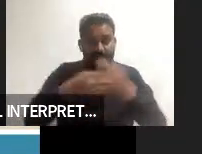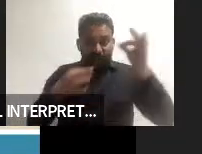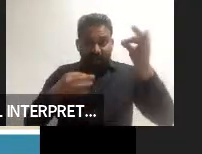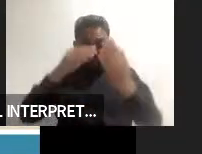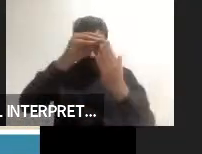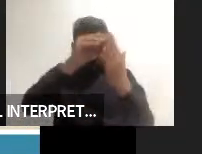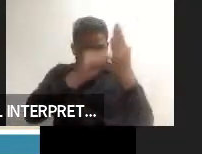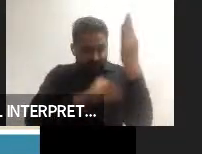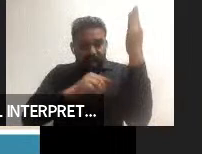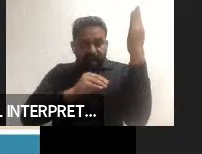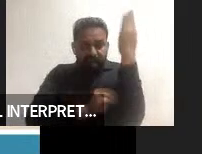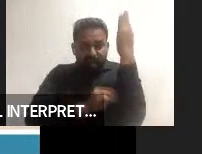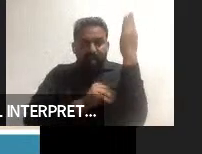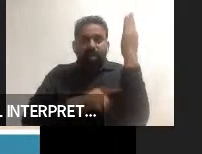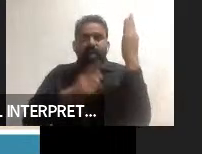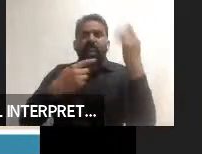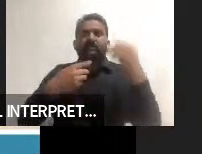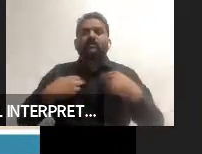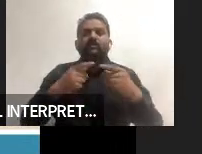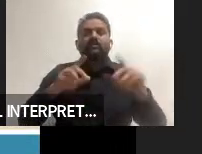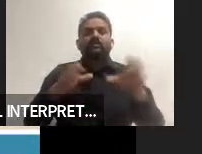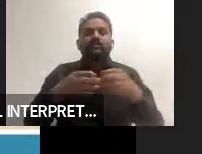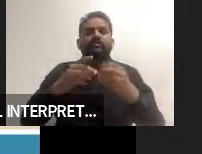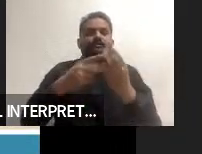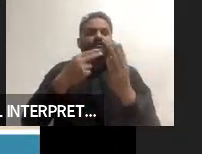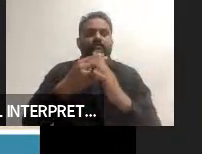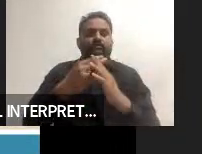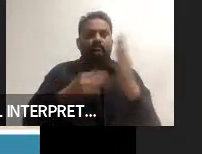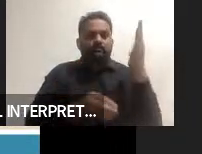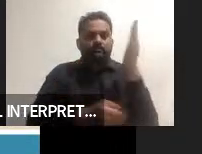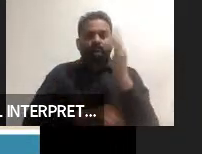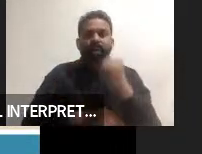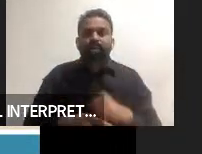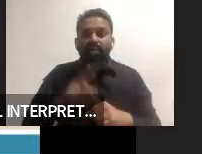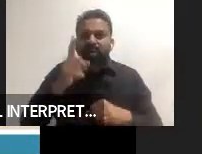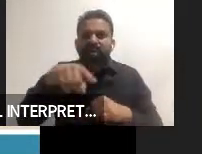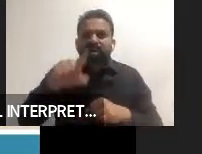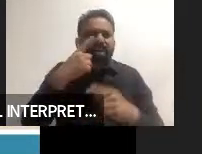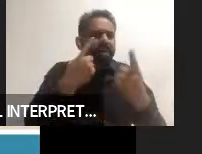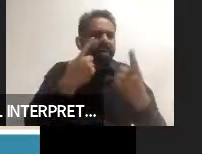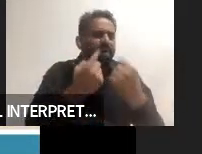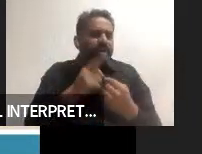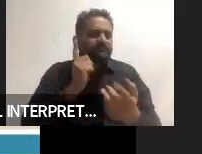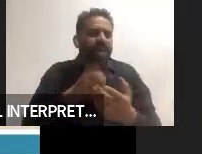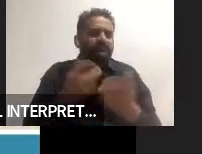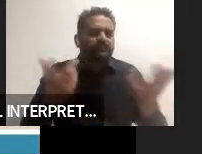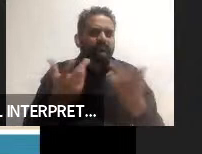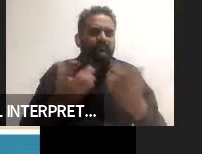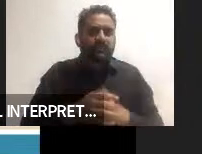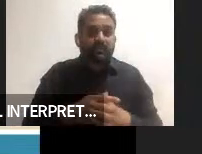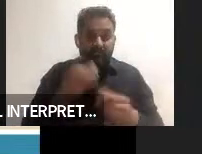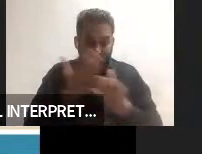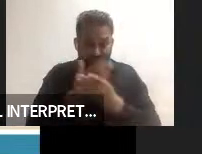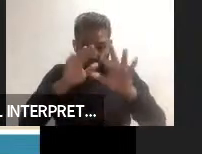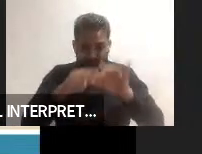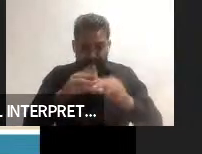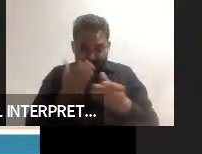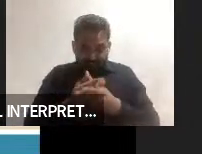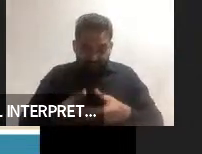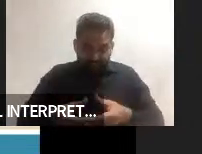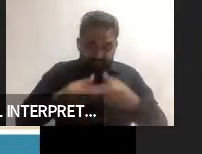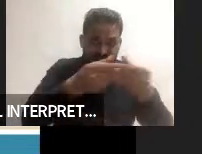the counsels. So this is a standard. But what you need to check here at the time of submission is the name of the